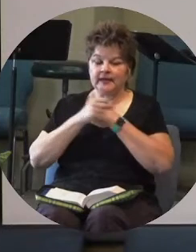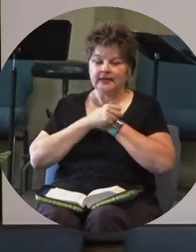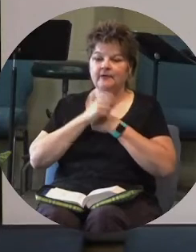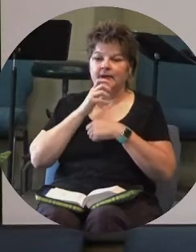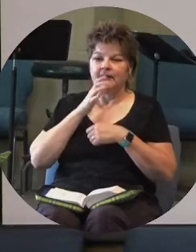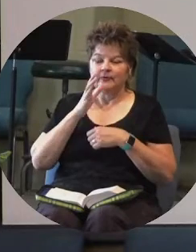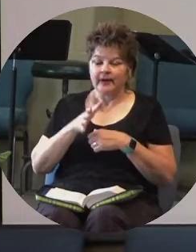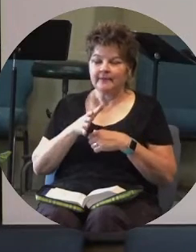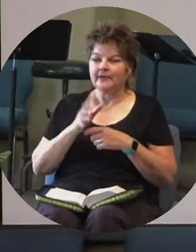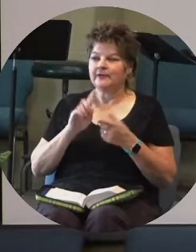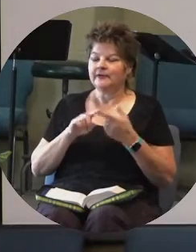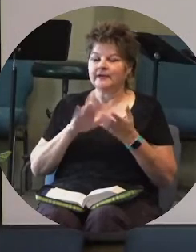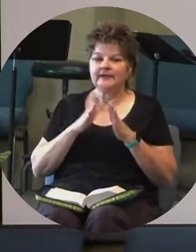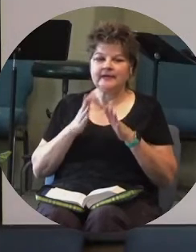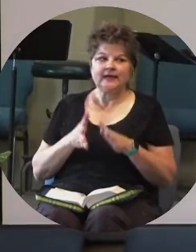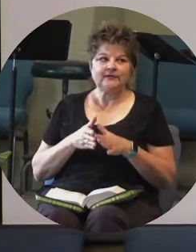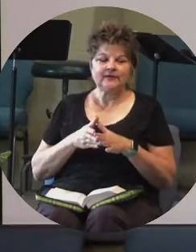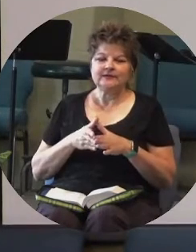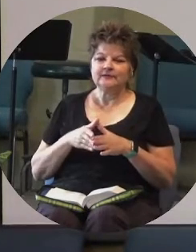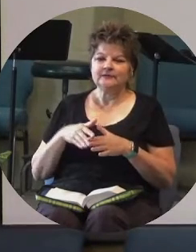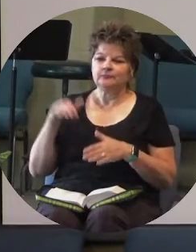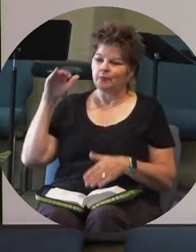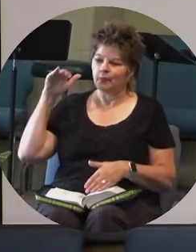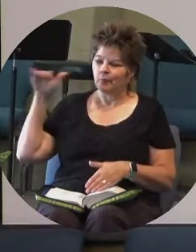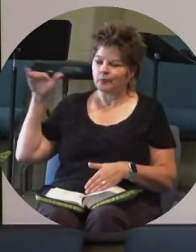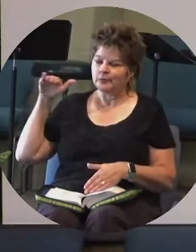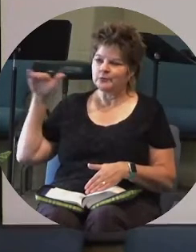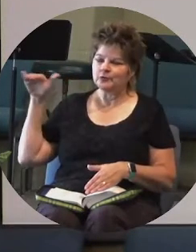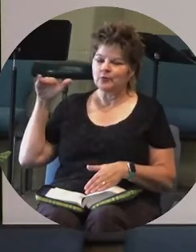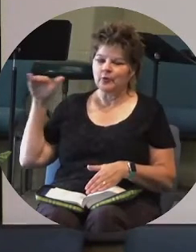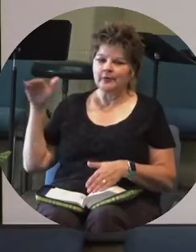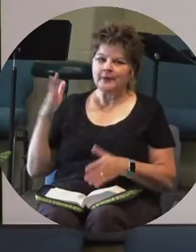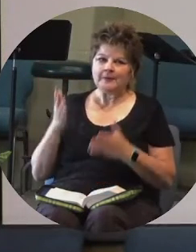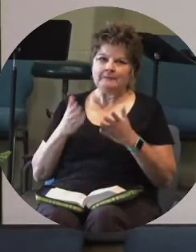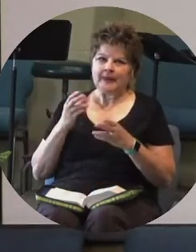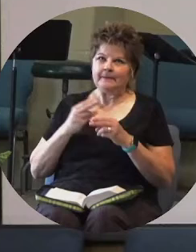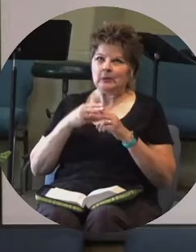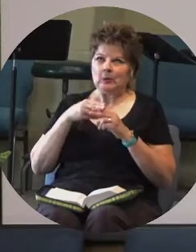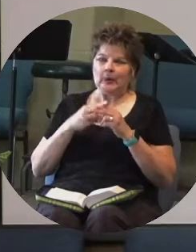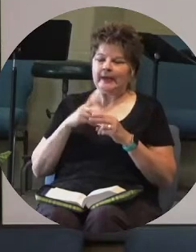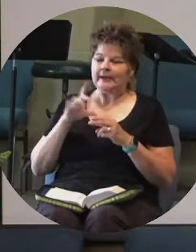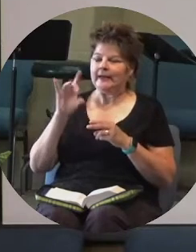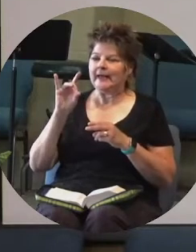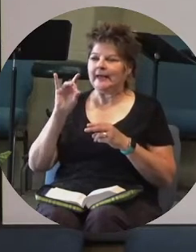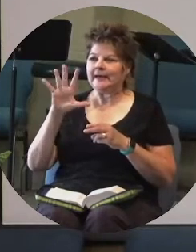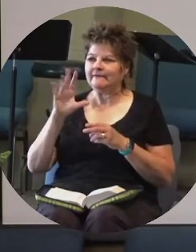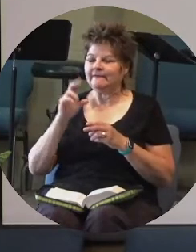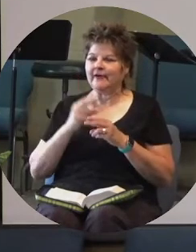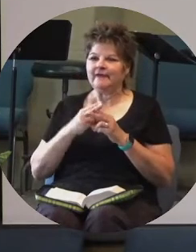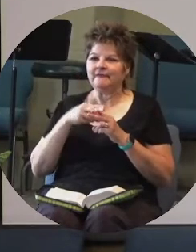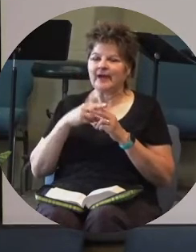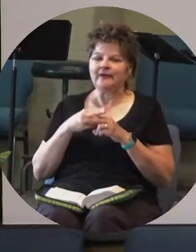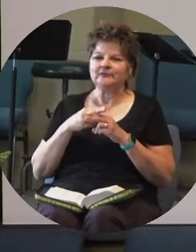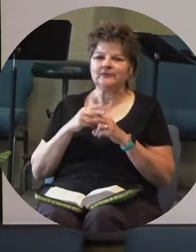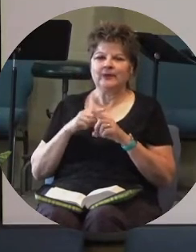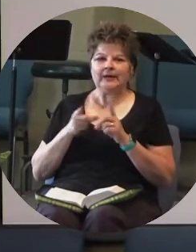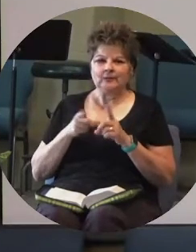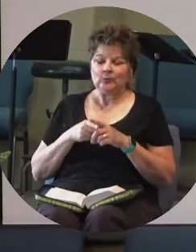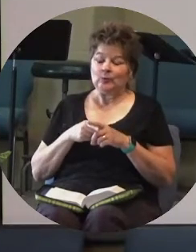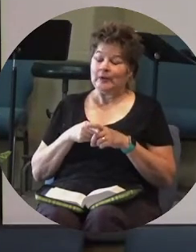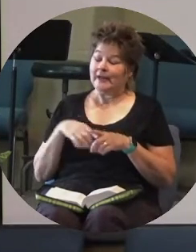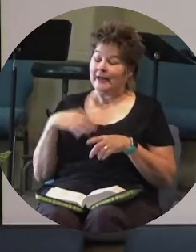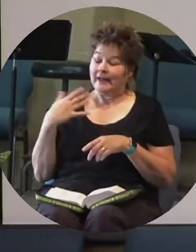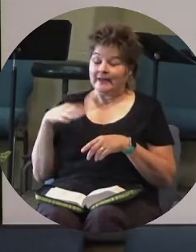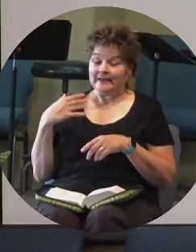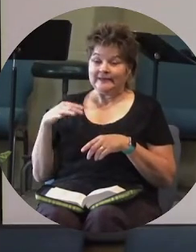death. She was about this tall, might have weighed 85 pounds, but boy, she was a fireball.